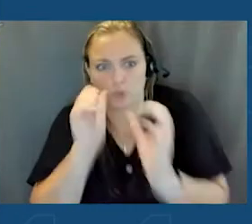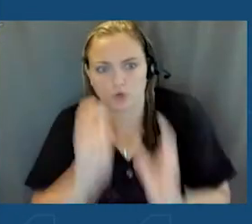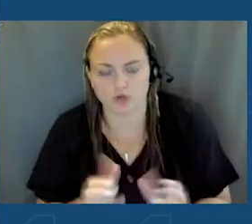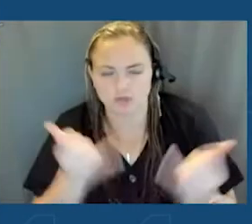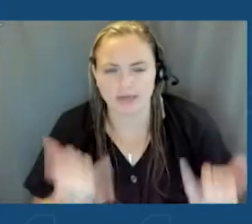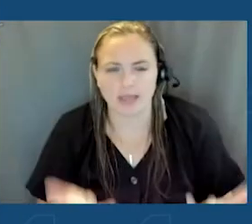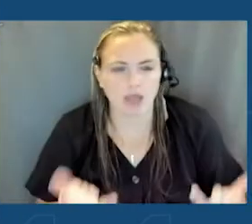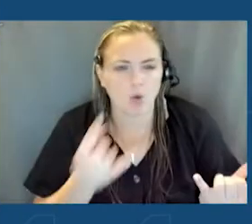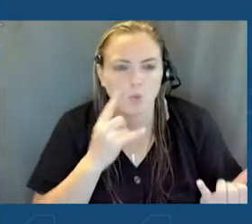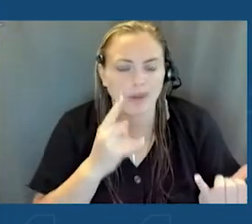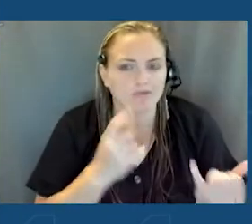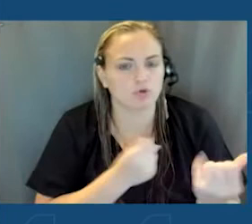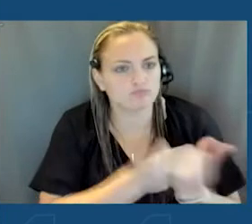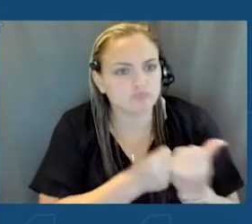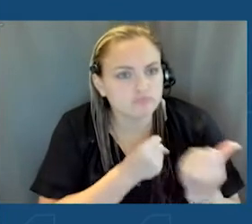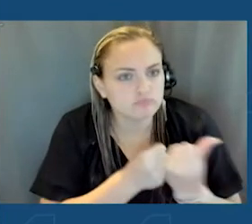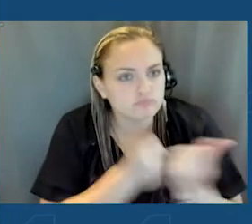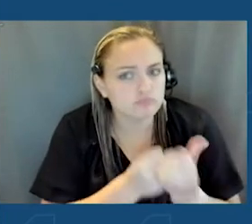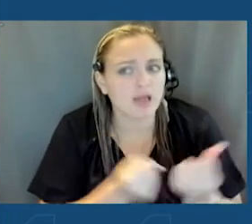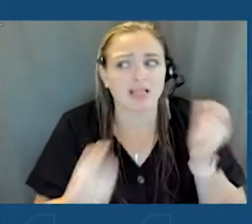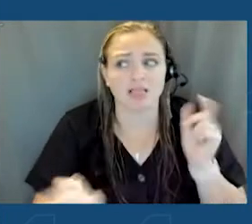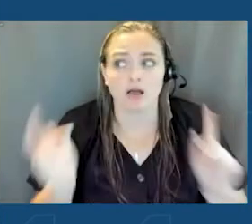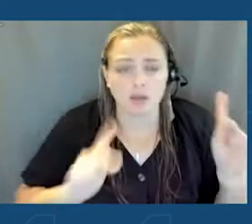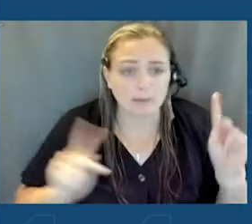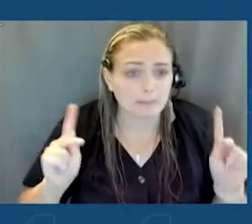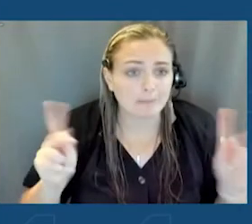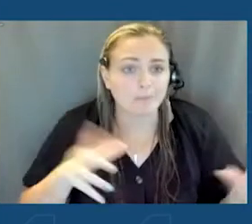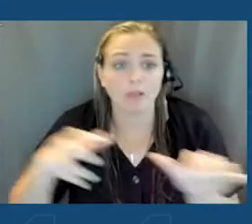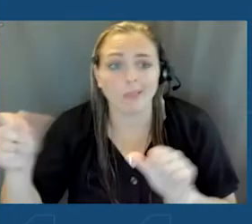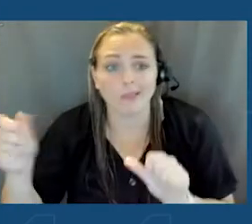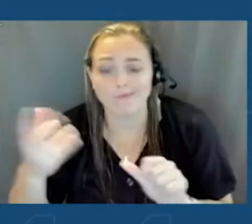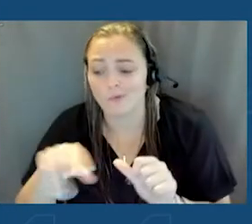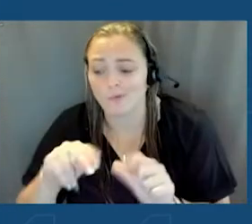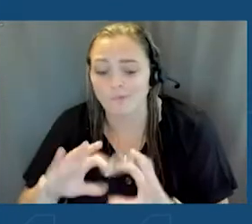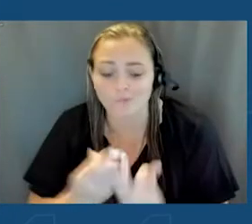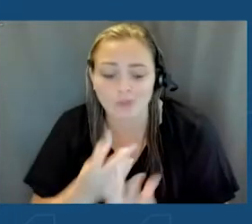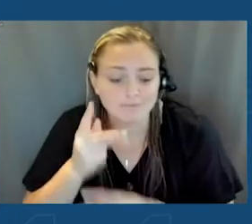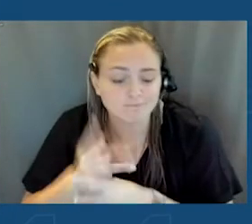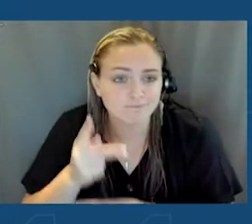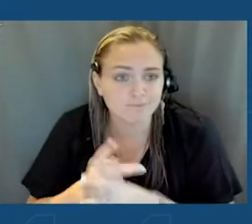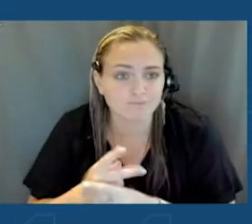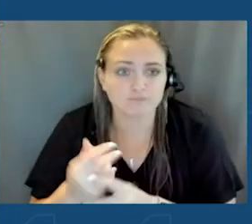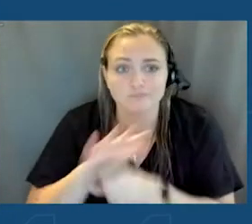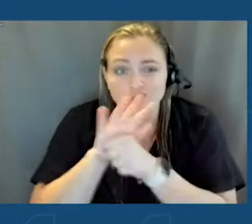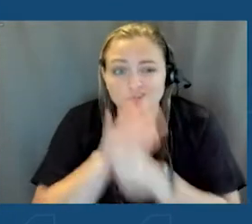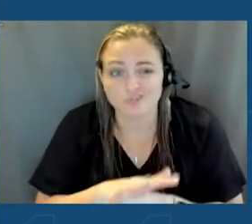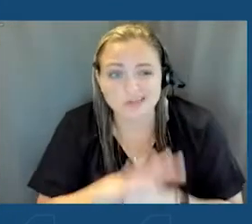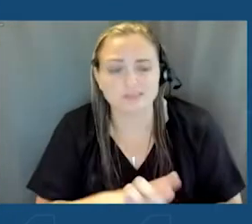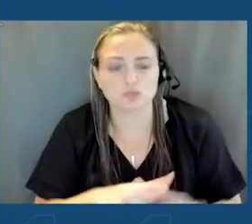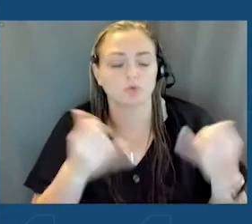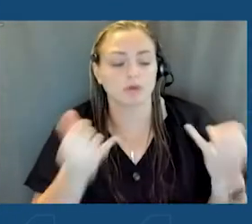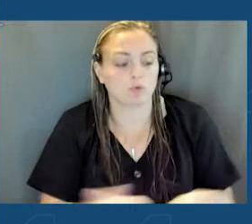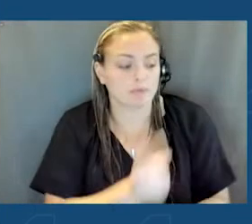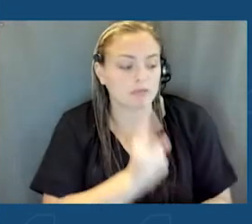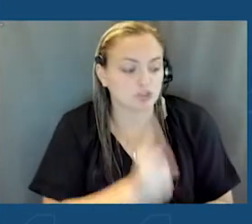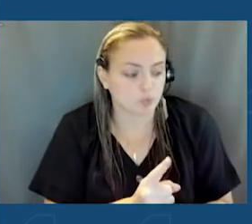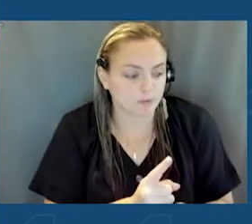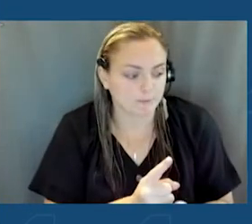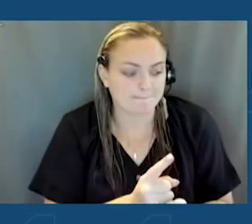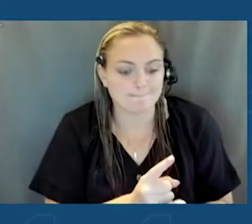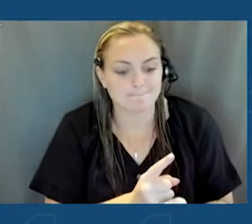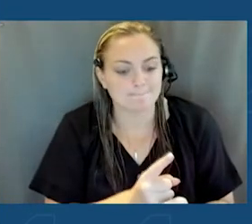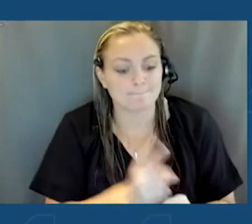bolster them up. A lot of people left the workplace. They have their own families to take care of, a lot of stress on them. So now we want to make sure that